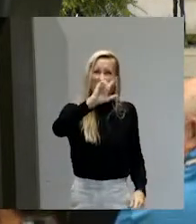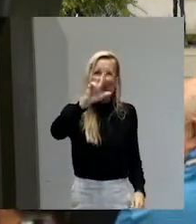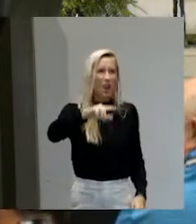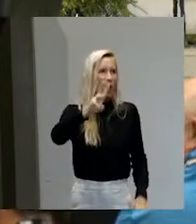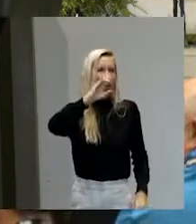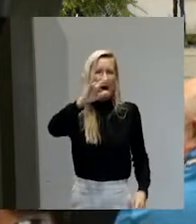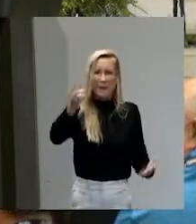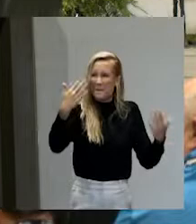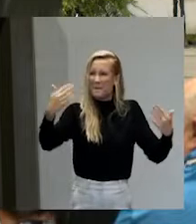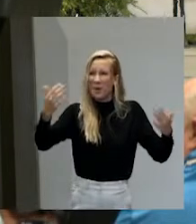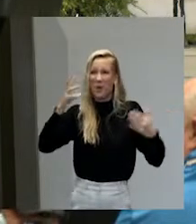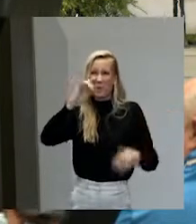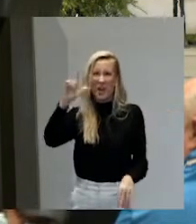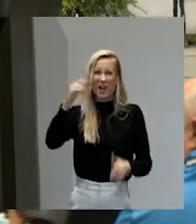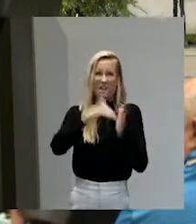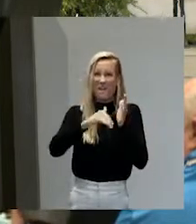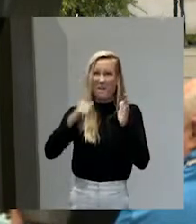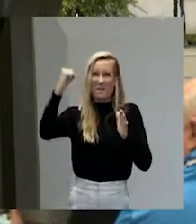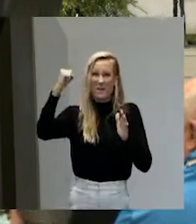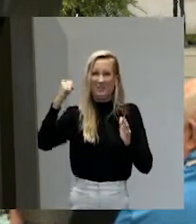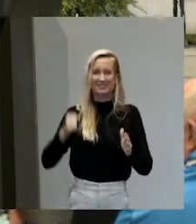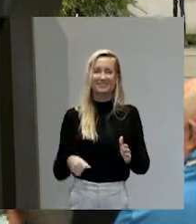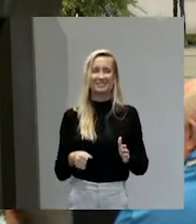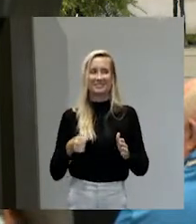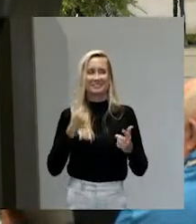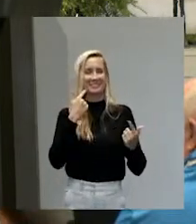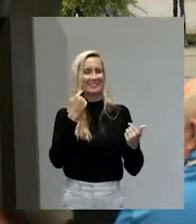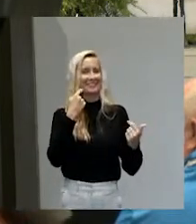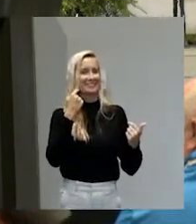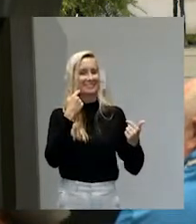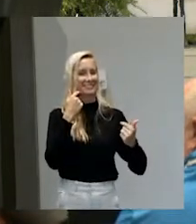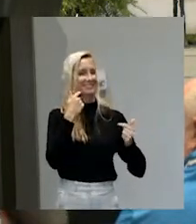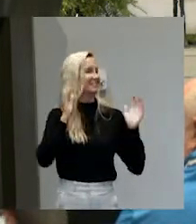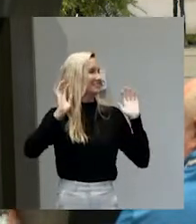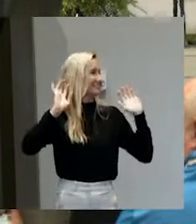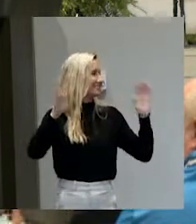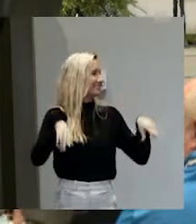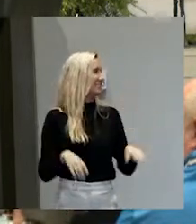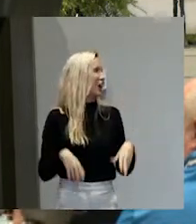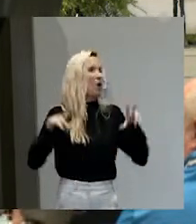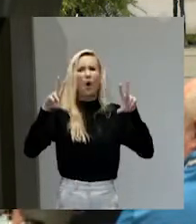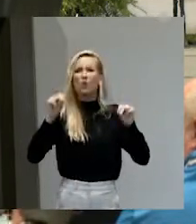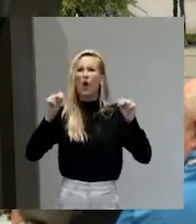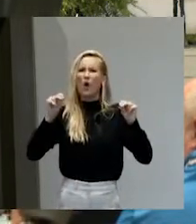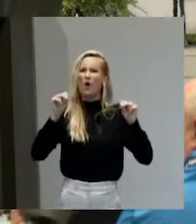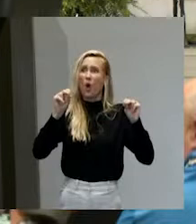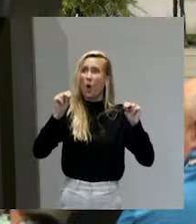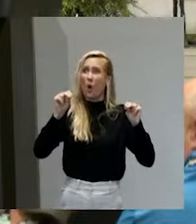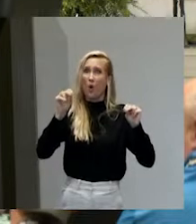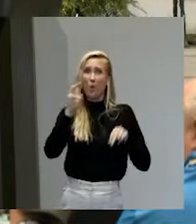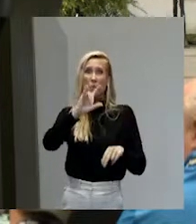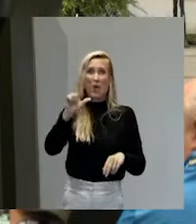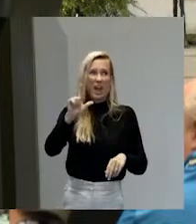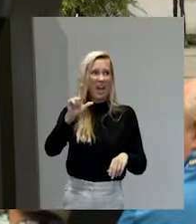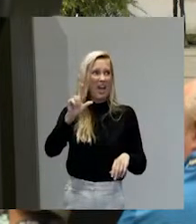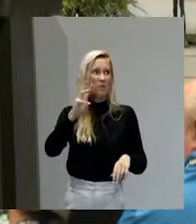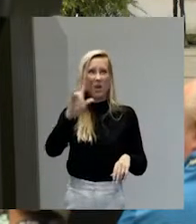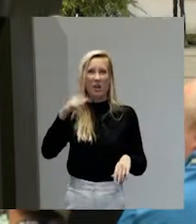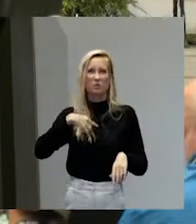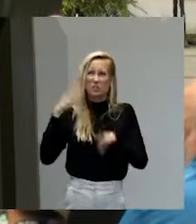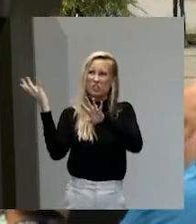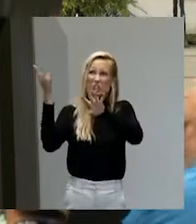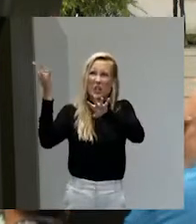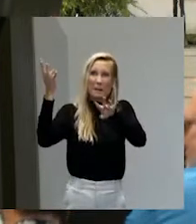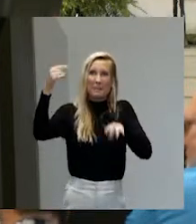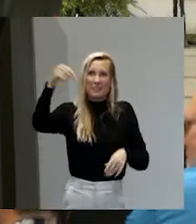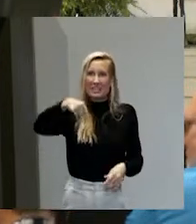no. Will. Cut the feed. No, time Will. together. We're streaming this.